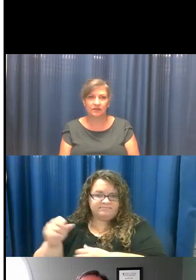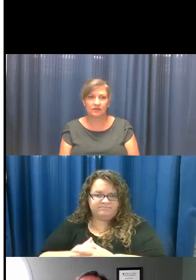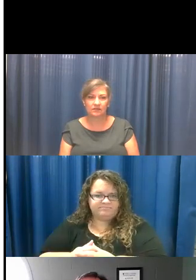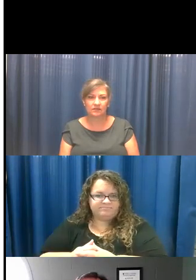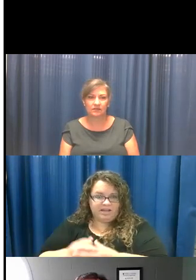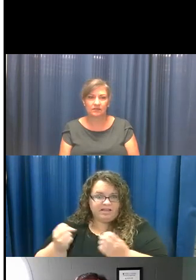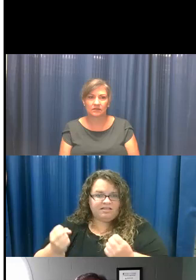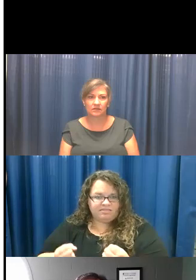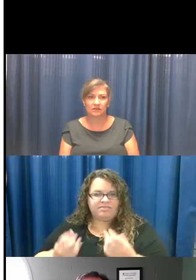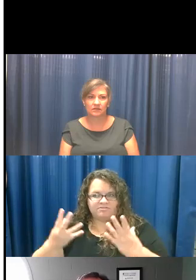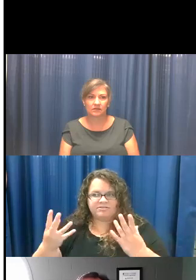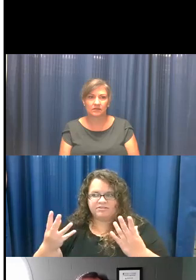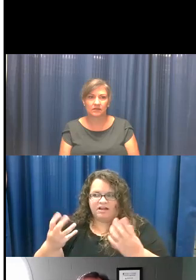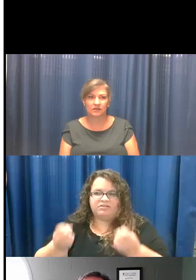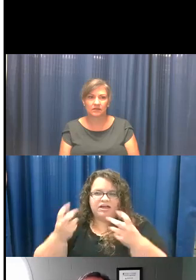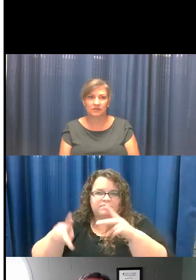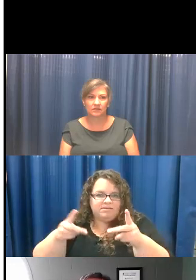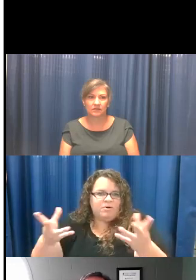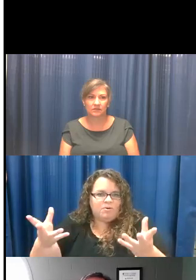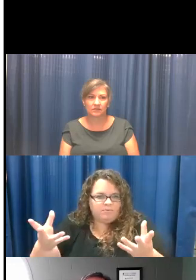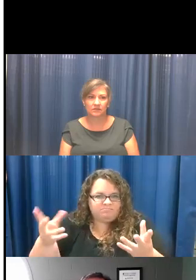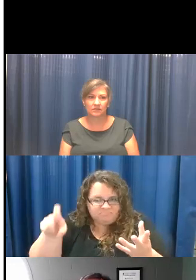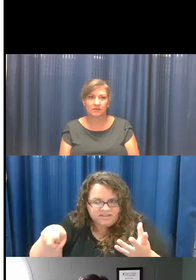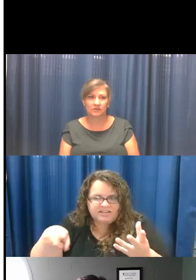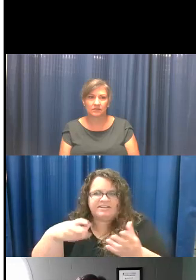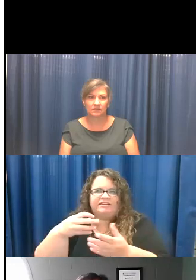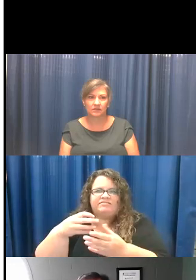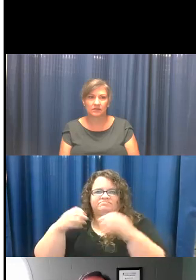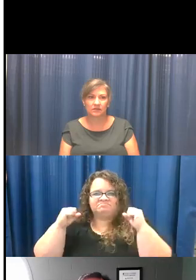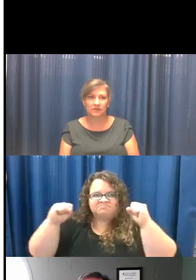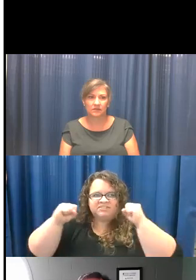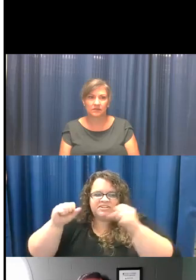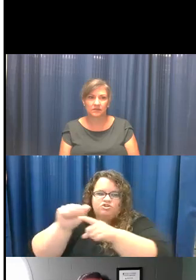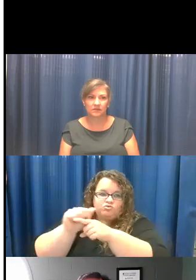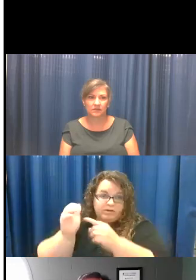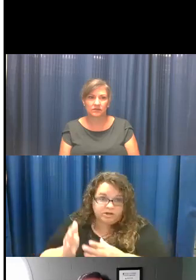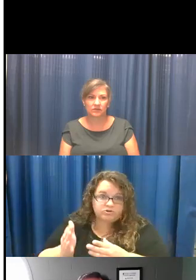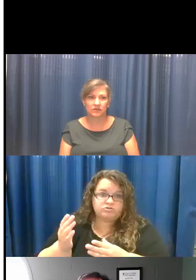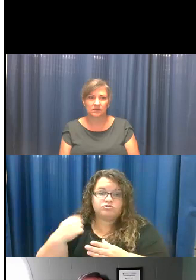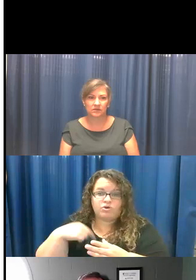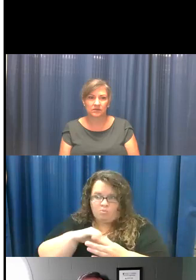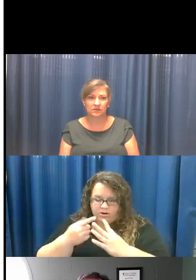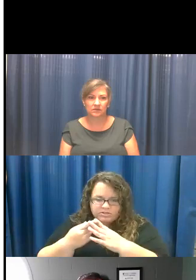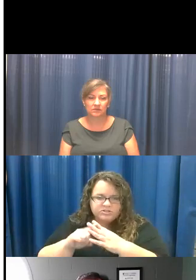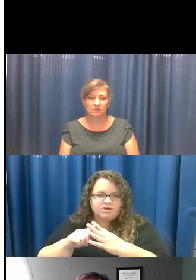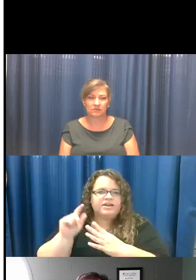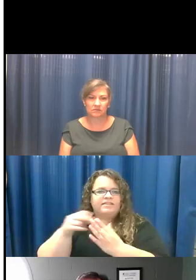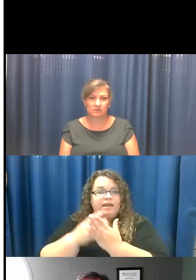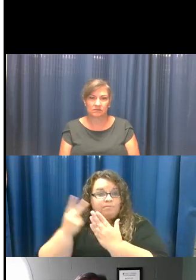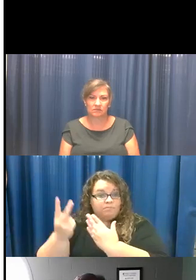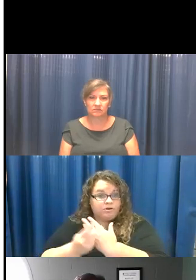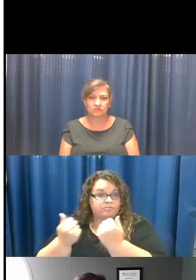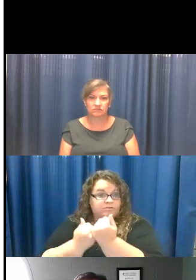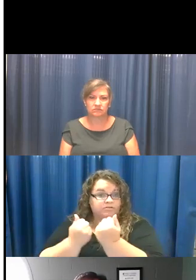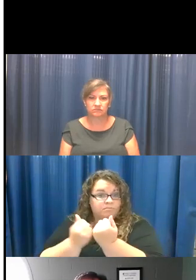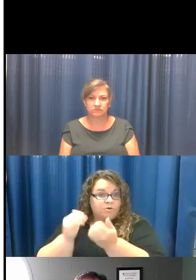personal trainers and fitness trainers. And so we're starting up a program to support that need in our community as well.